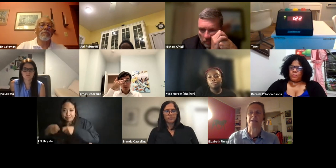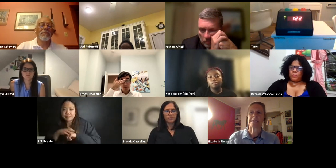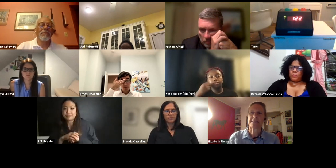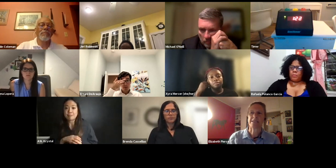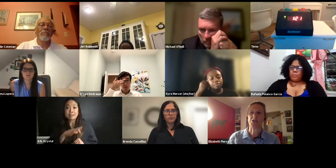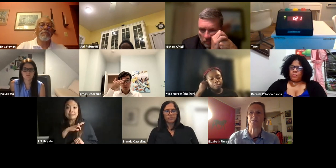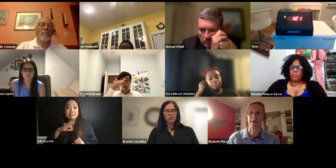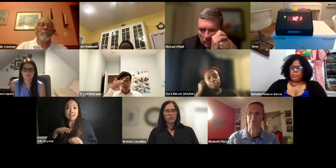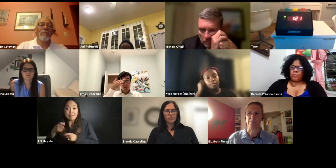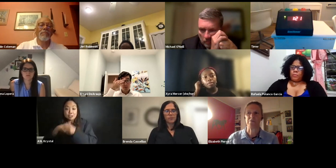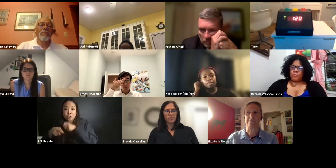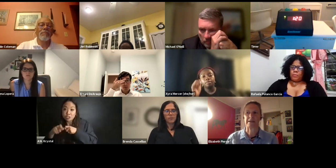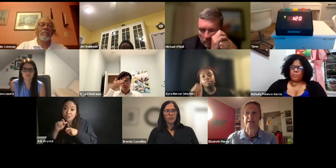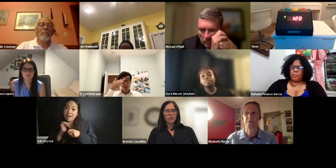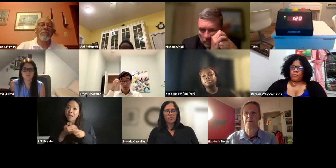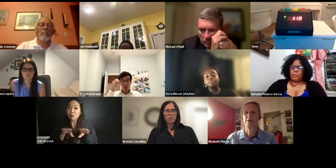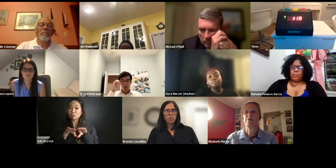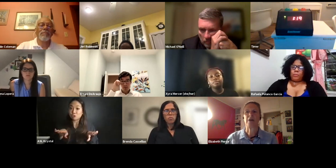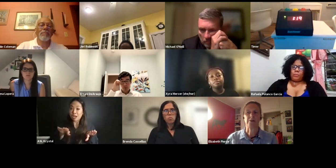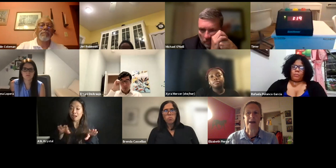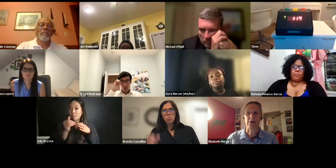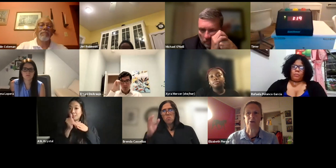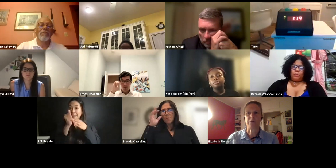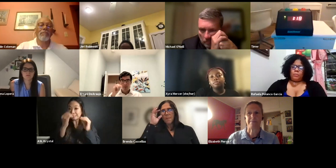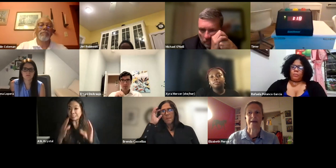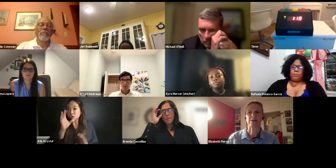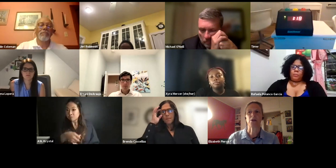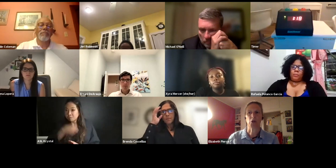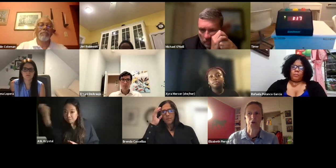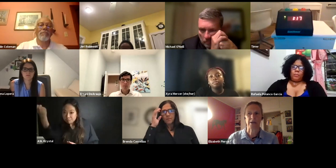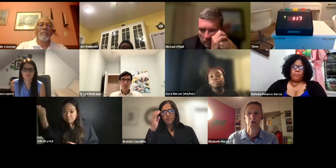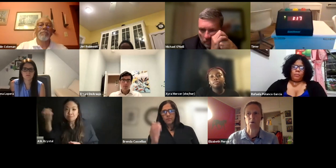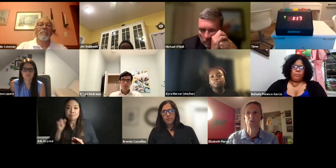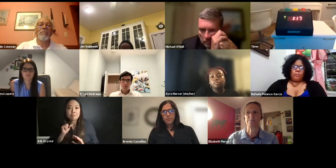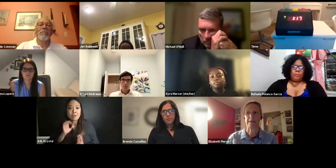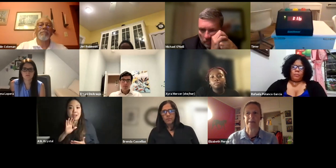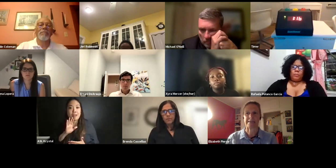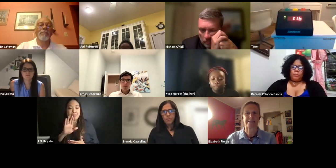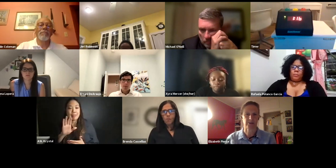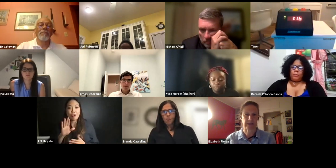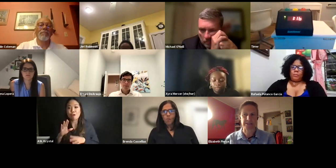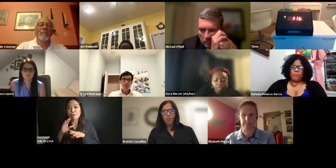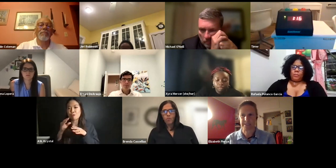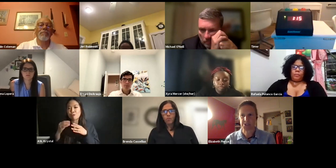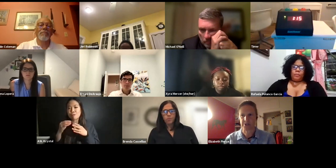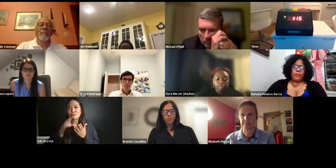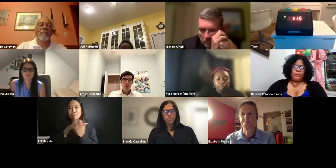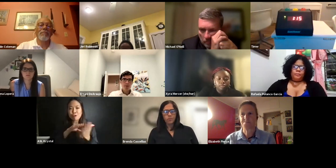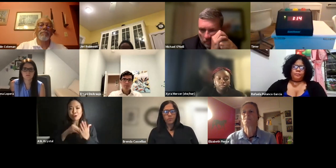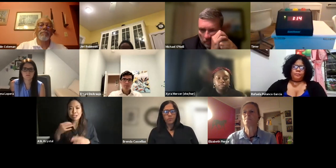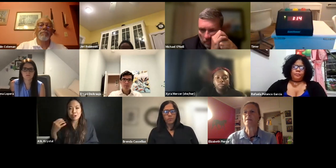our child's lead teacher being removed from the classroom followed by her grade band learning coach being placed as their classroom